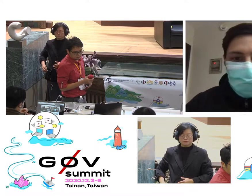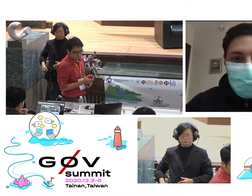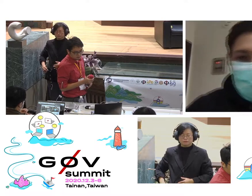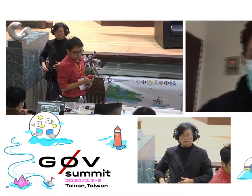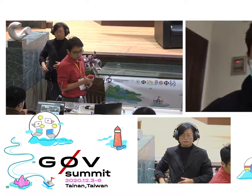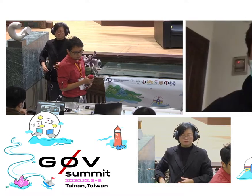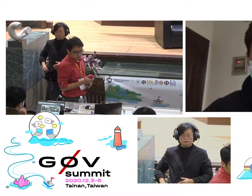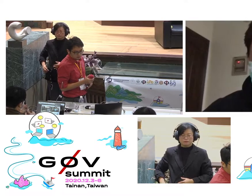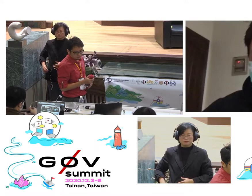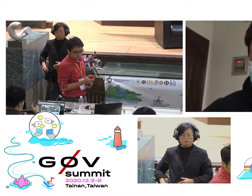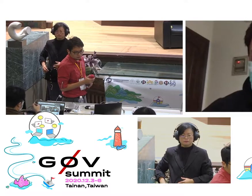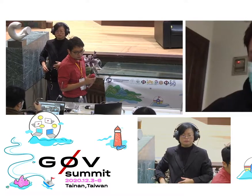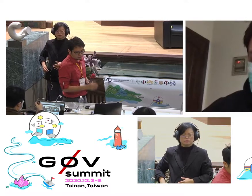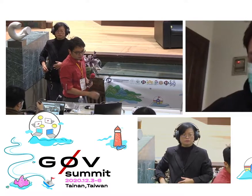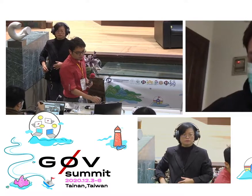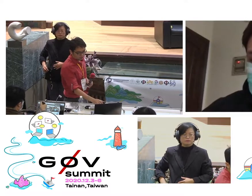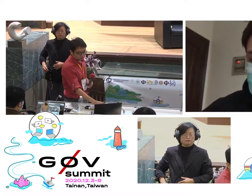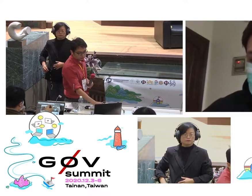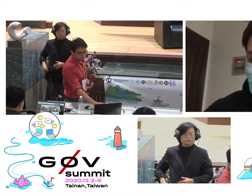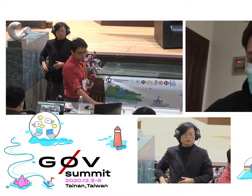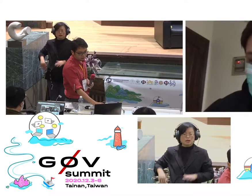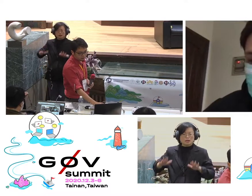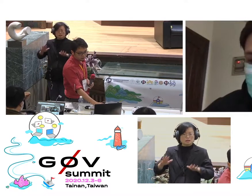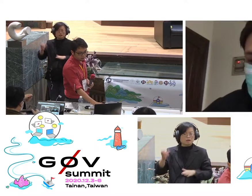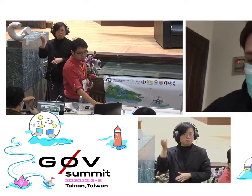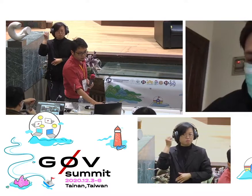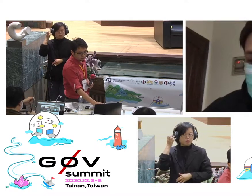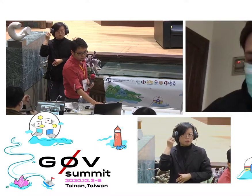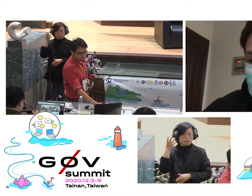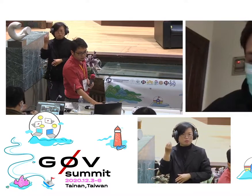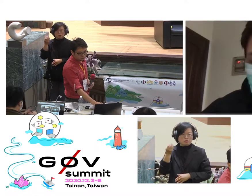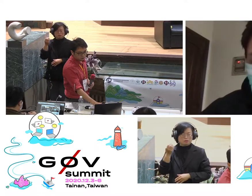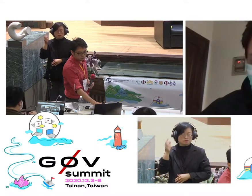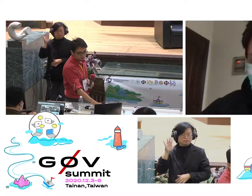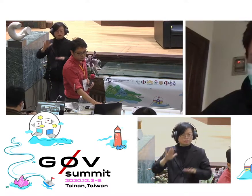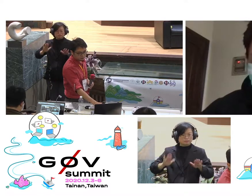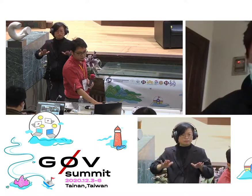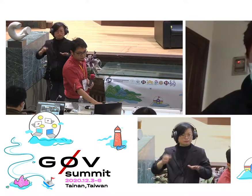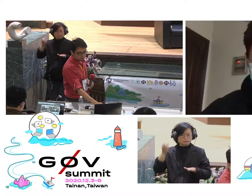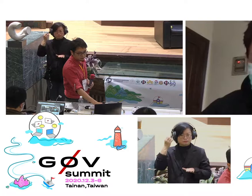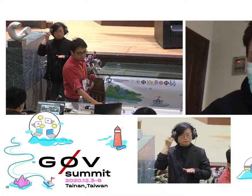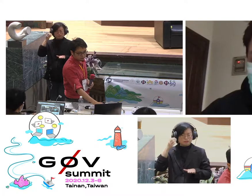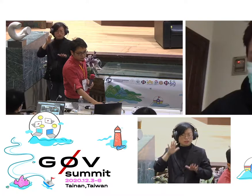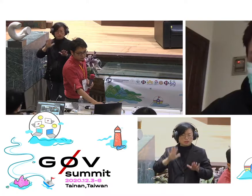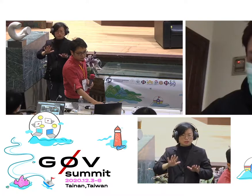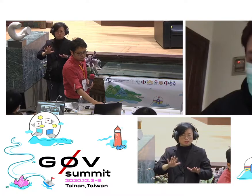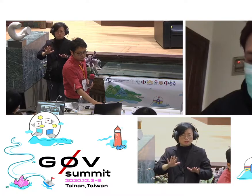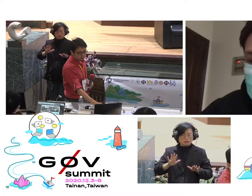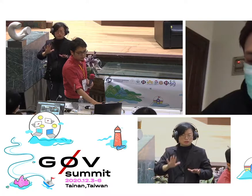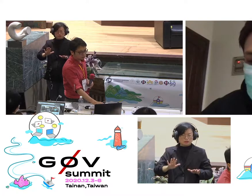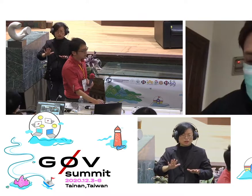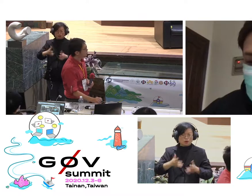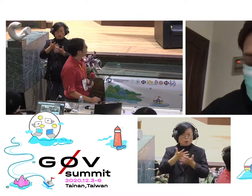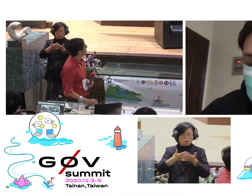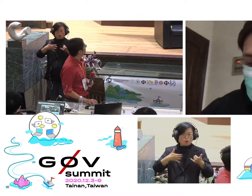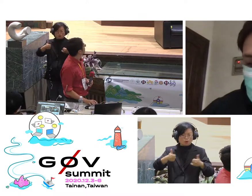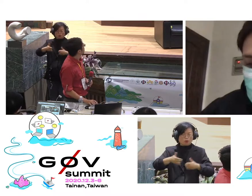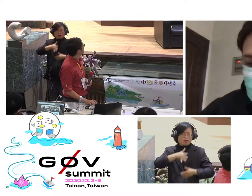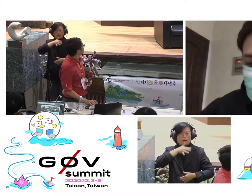yes, we have internet availability all over the country right now. We've